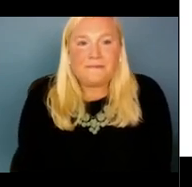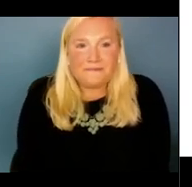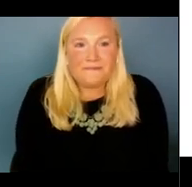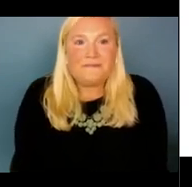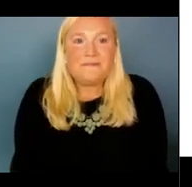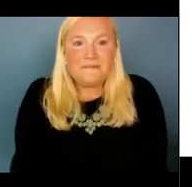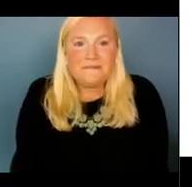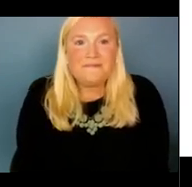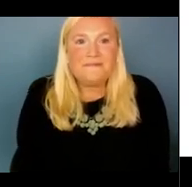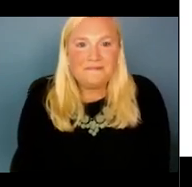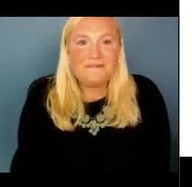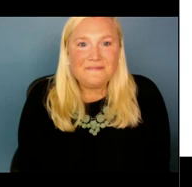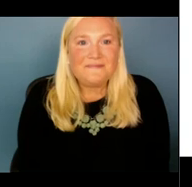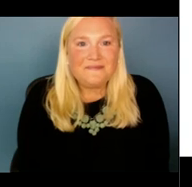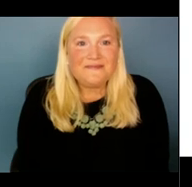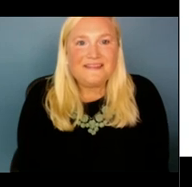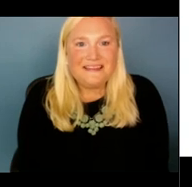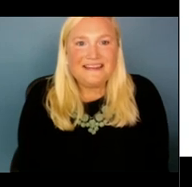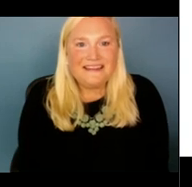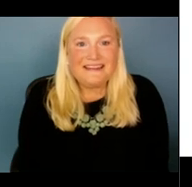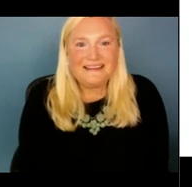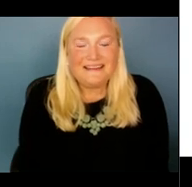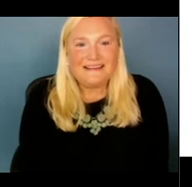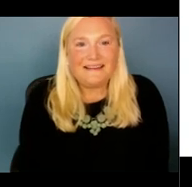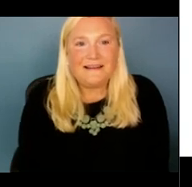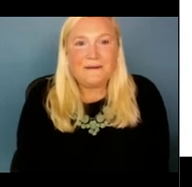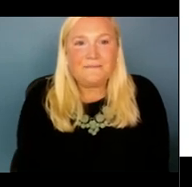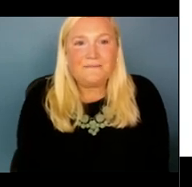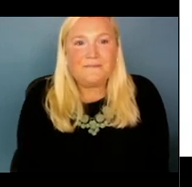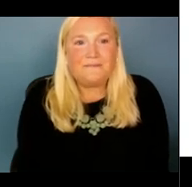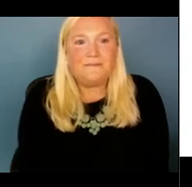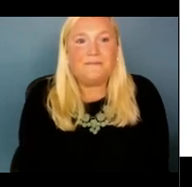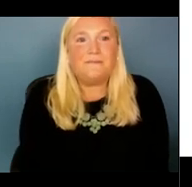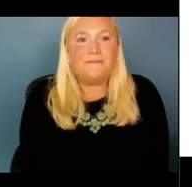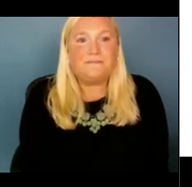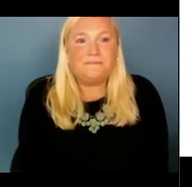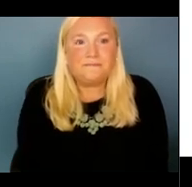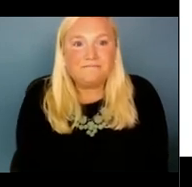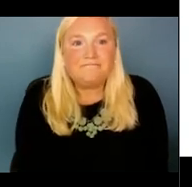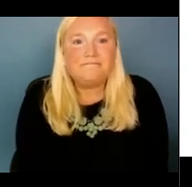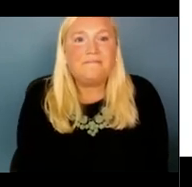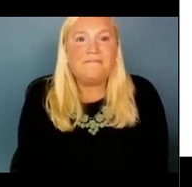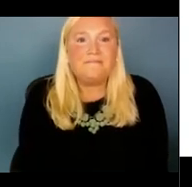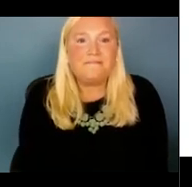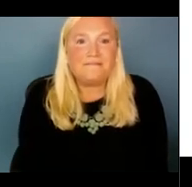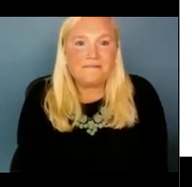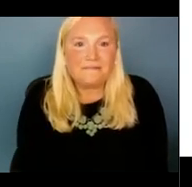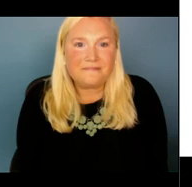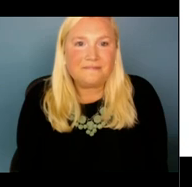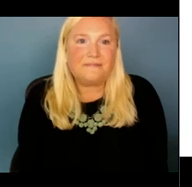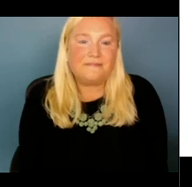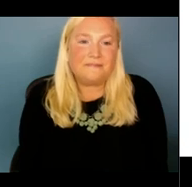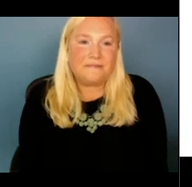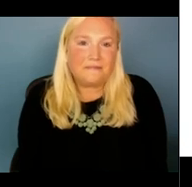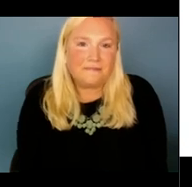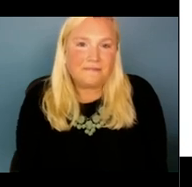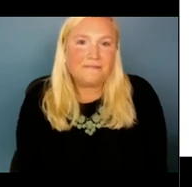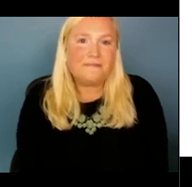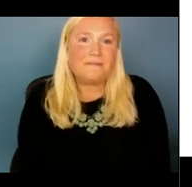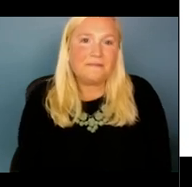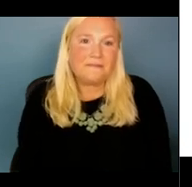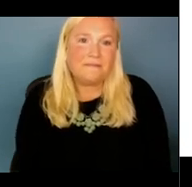judicial system, and she would tell me about having juveniles come in who stutter. And I was able to raise